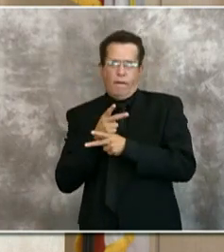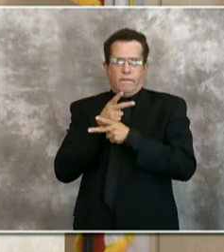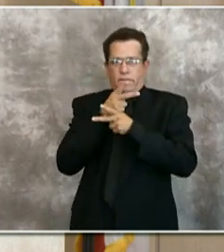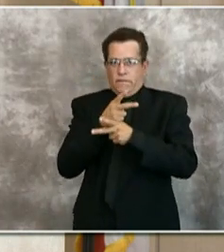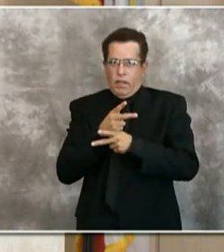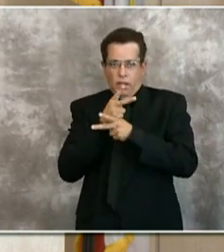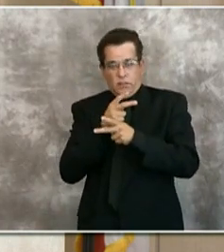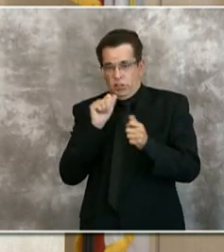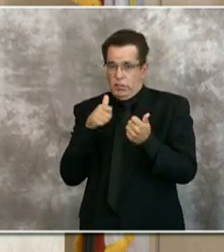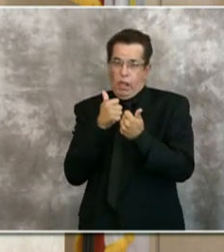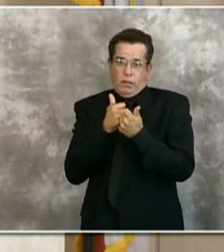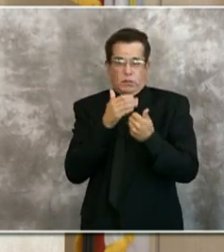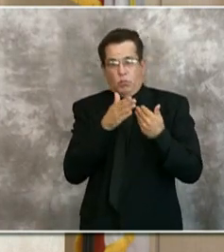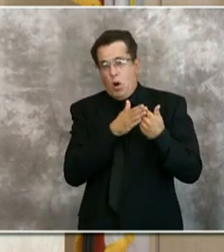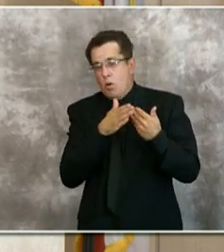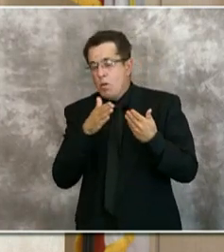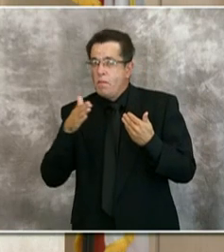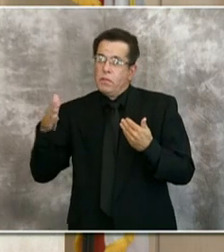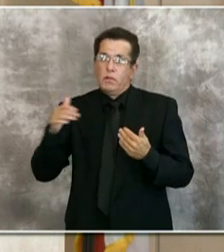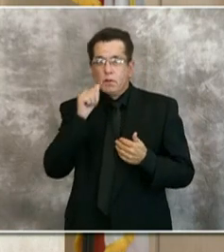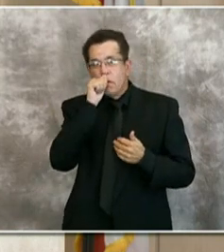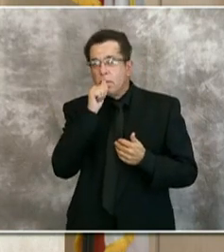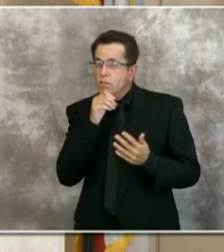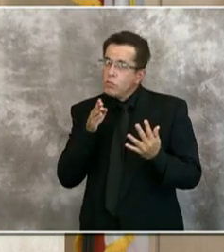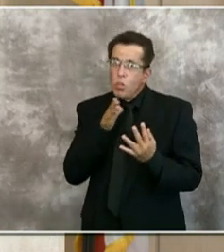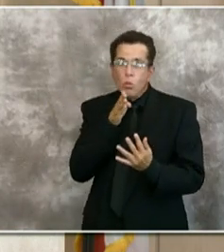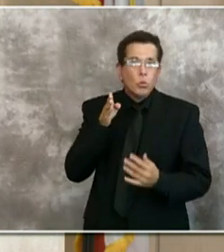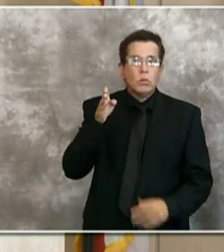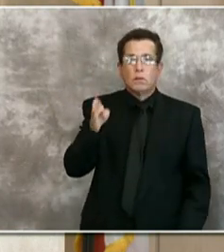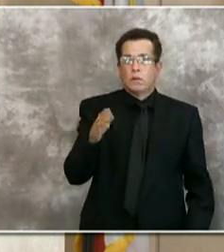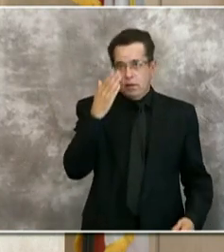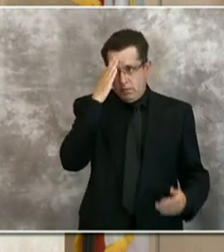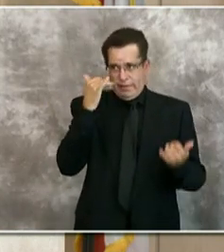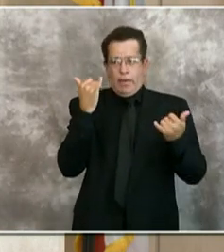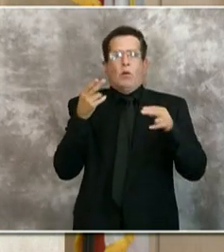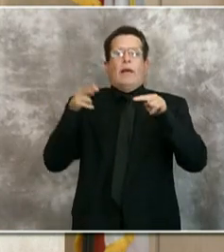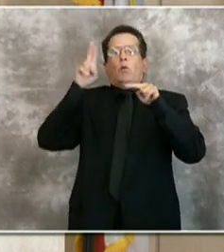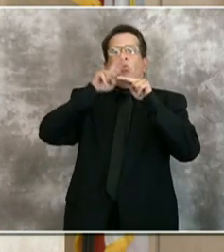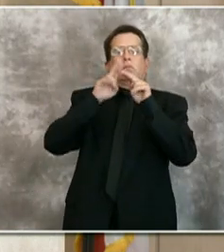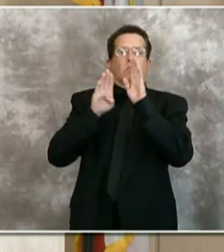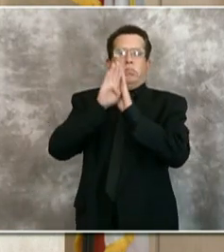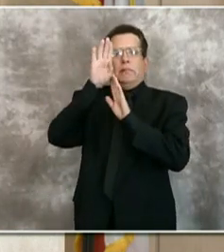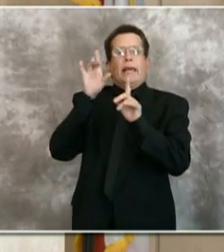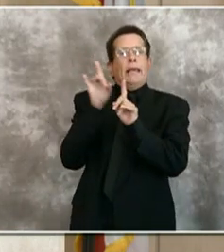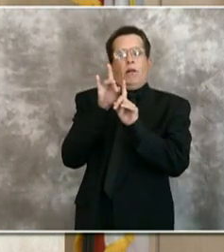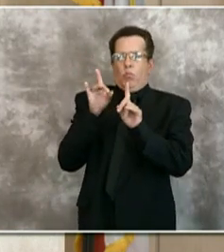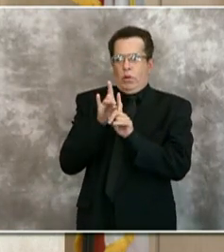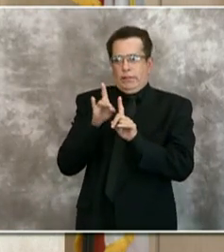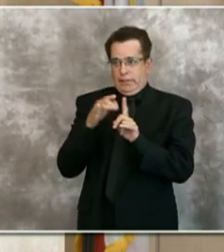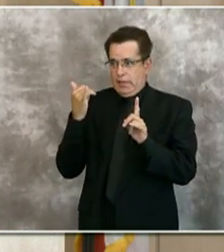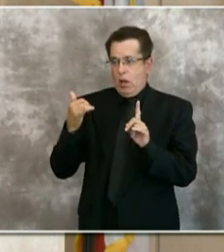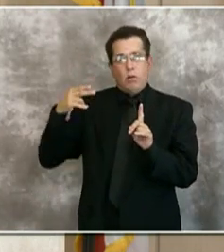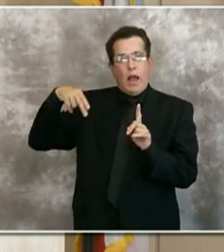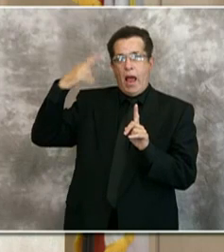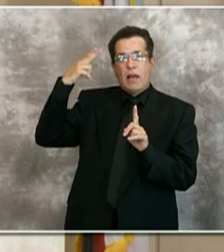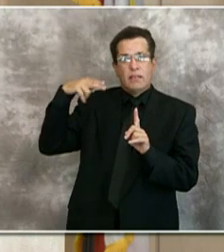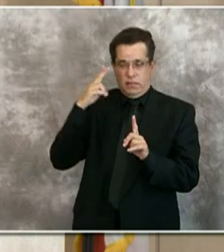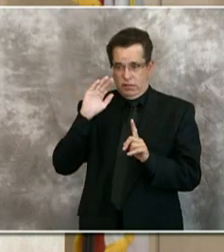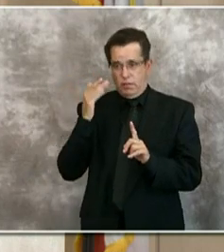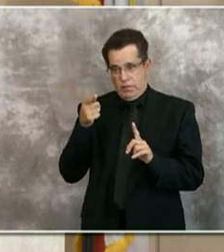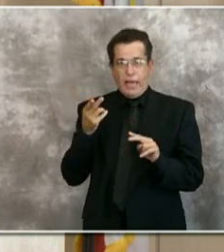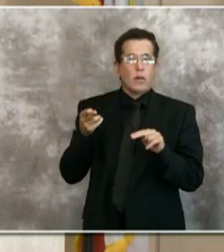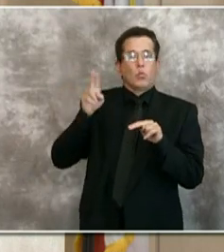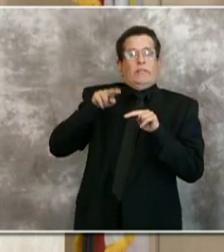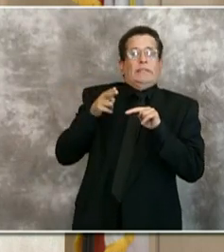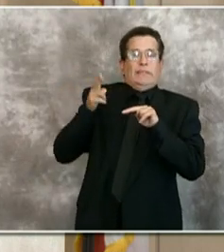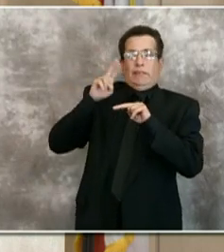the challenging situations that we're in. Because of the significant increase in cases, which hit very rapidly and has continued to